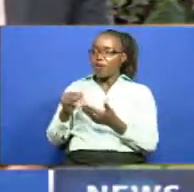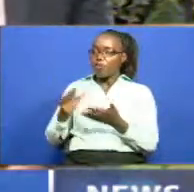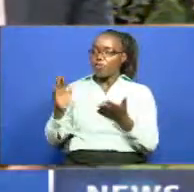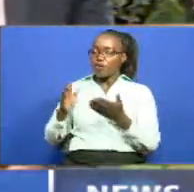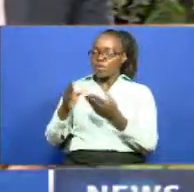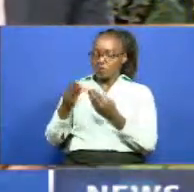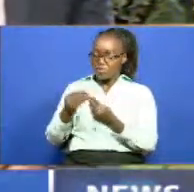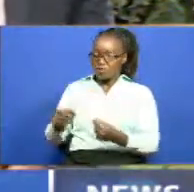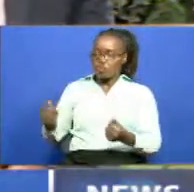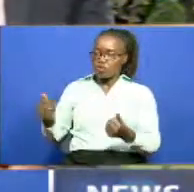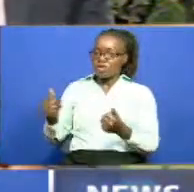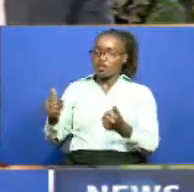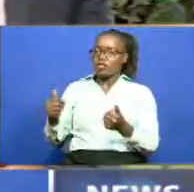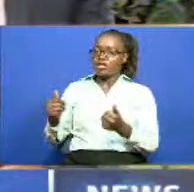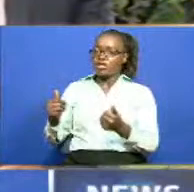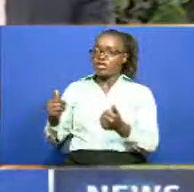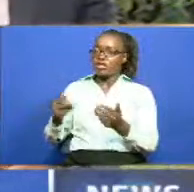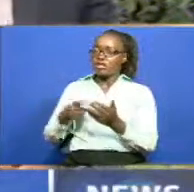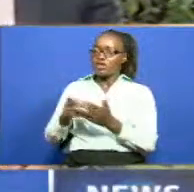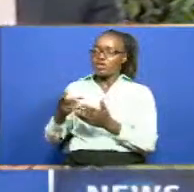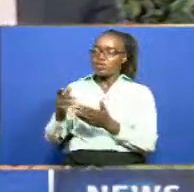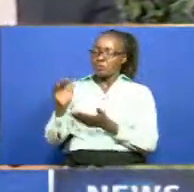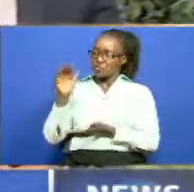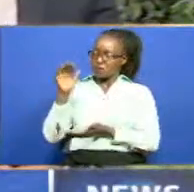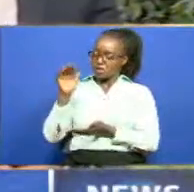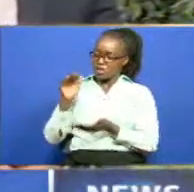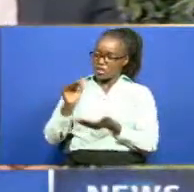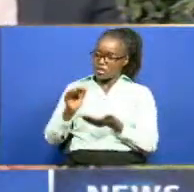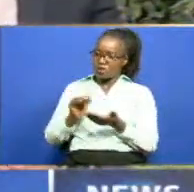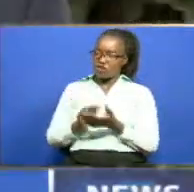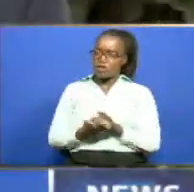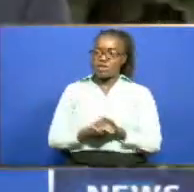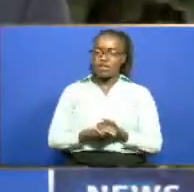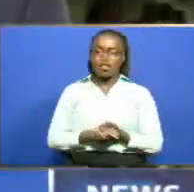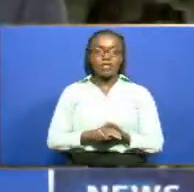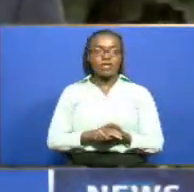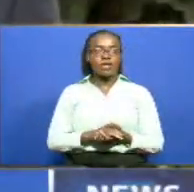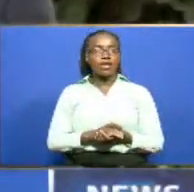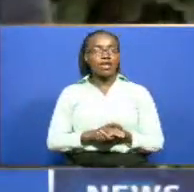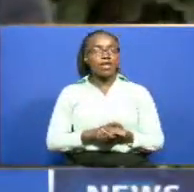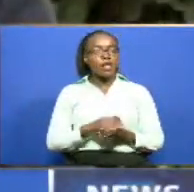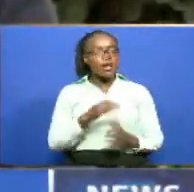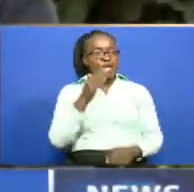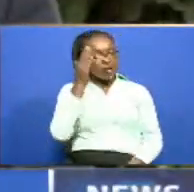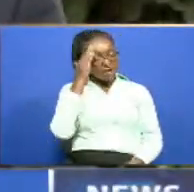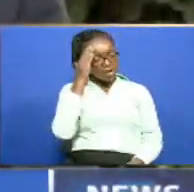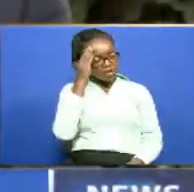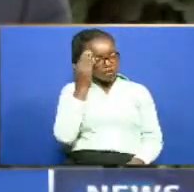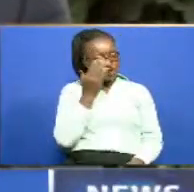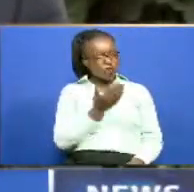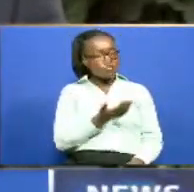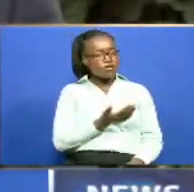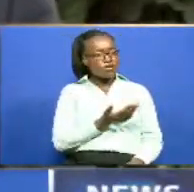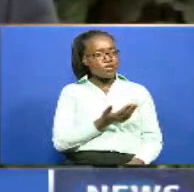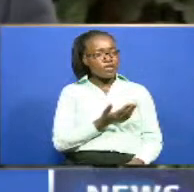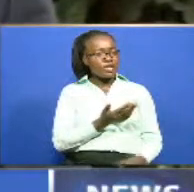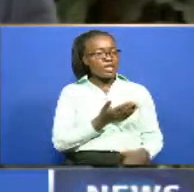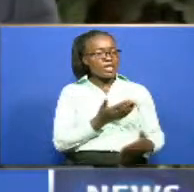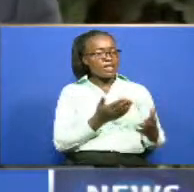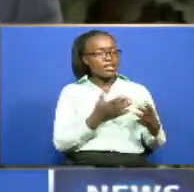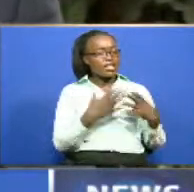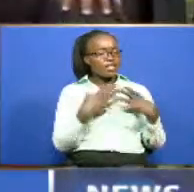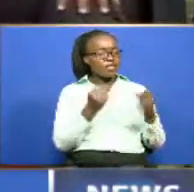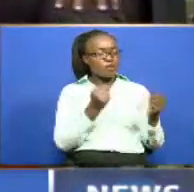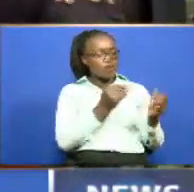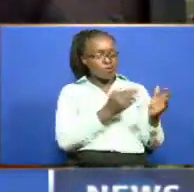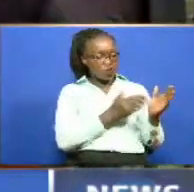make our costs come down. Yeah. As much as no one knows what the future holds, yes. Is there a recovery